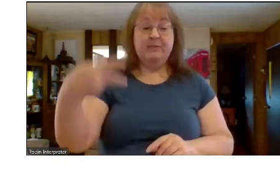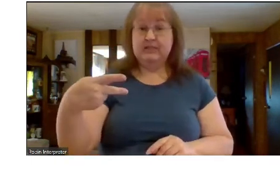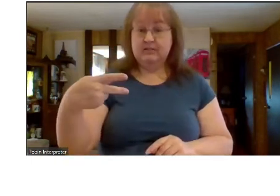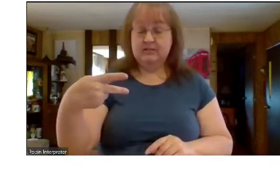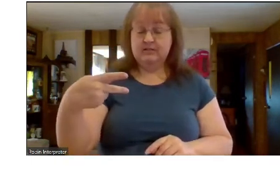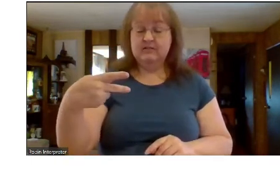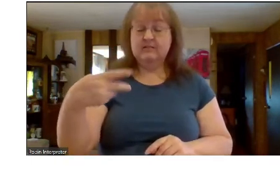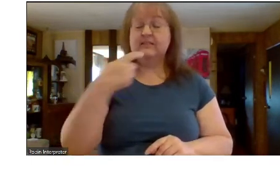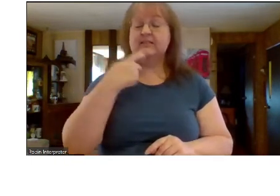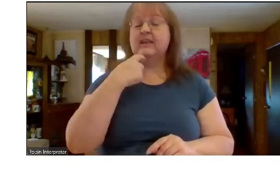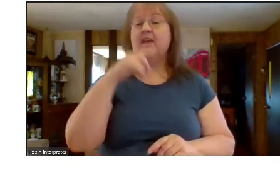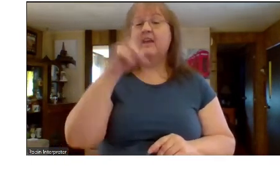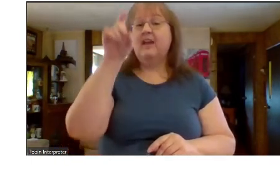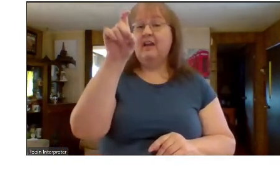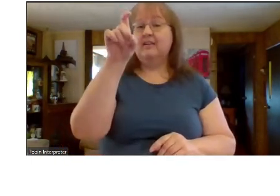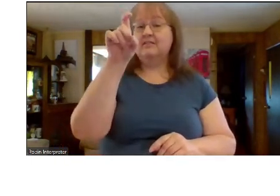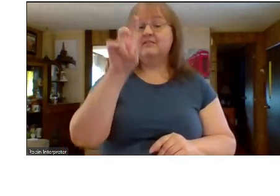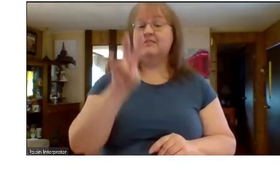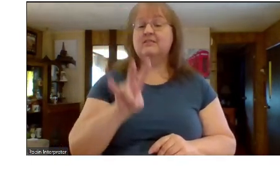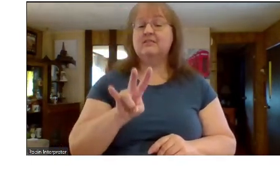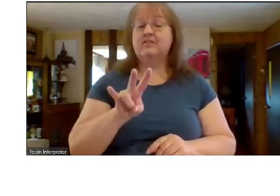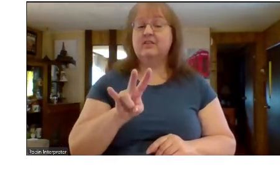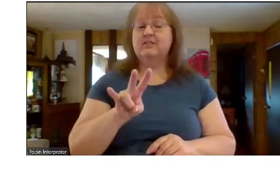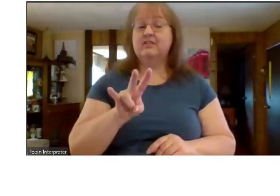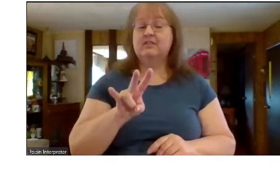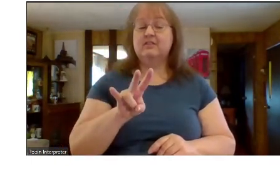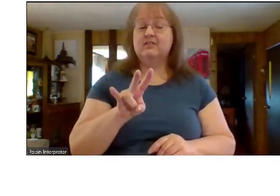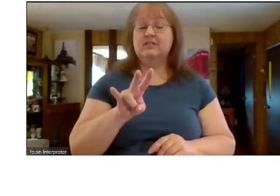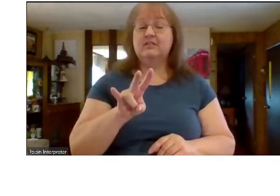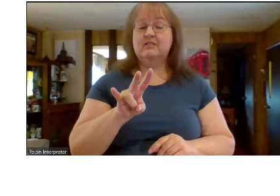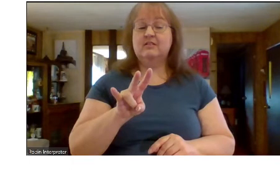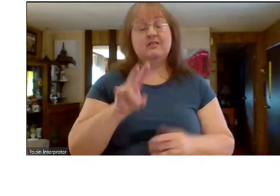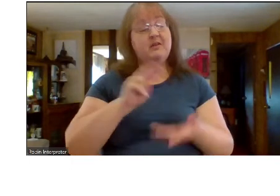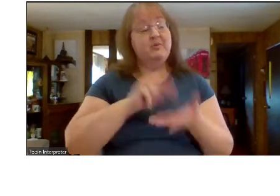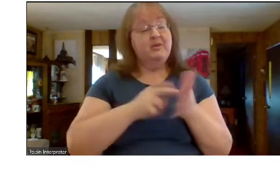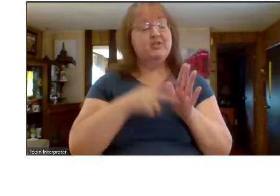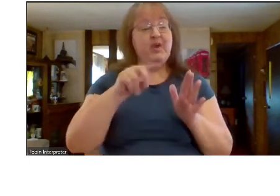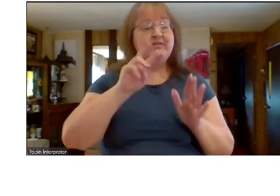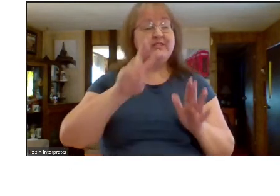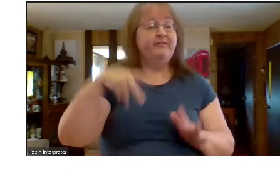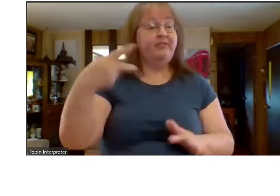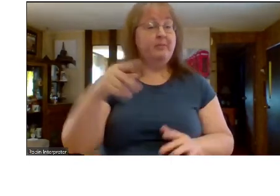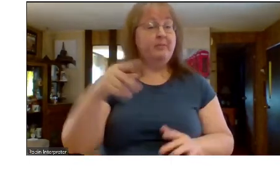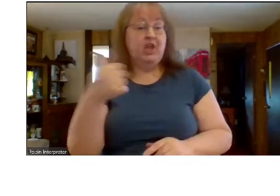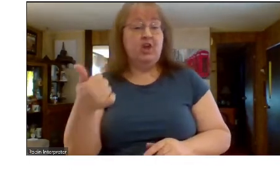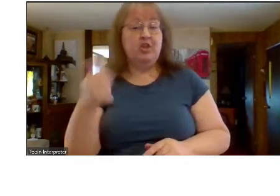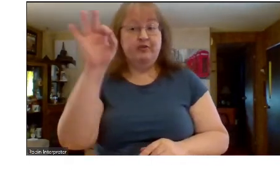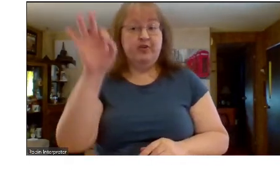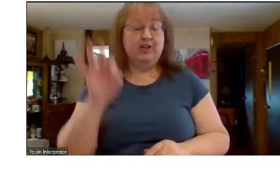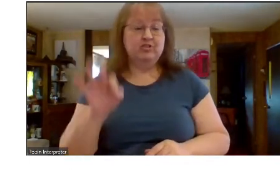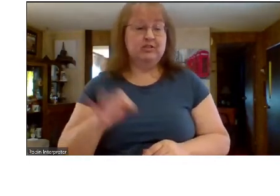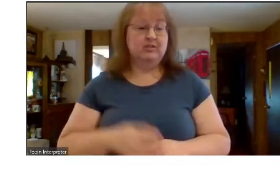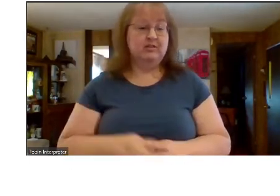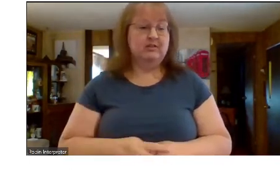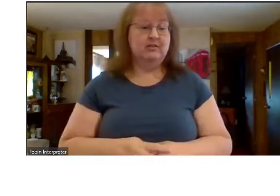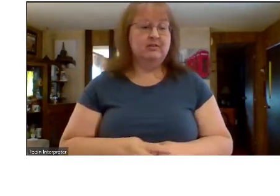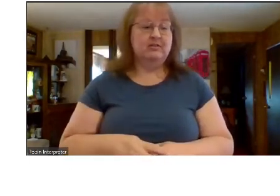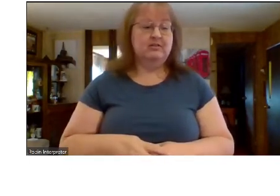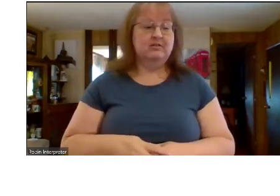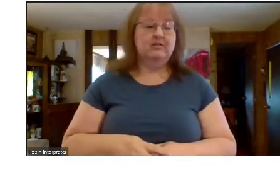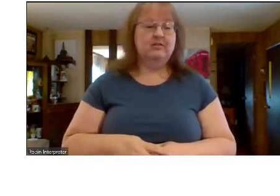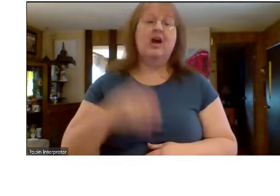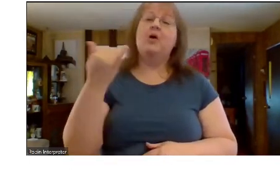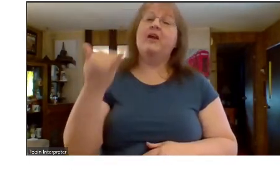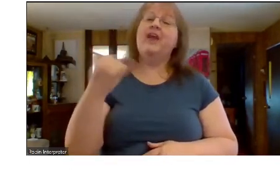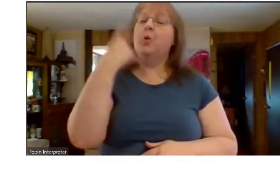they flip this one and they say, okay, x over 7. If they flip 1, they have to flip